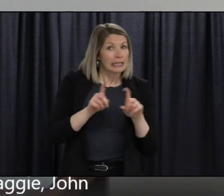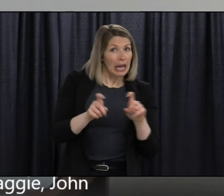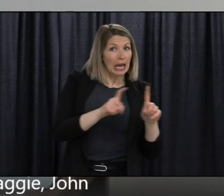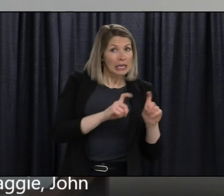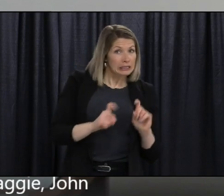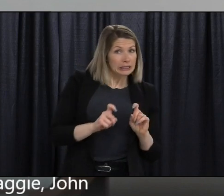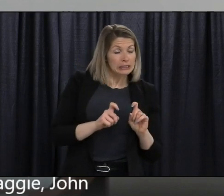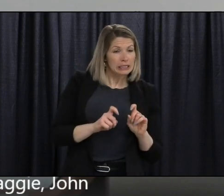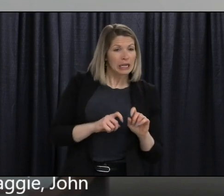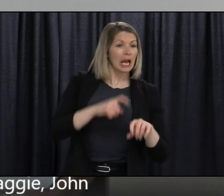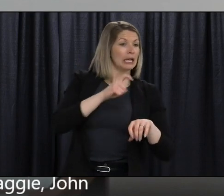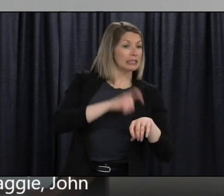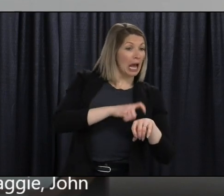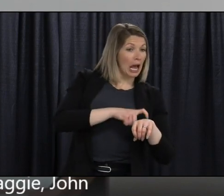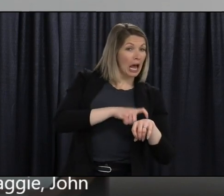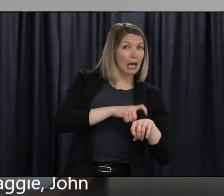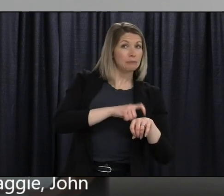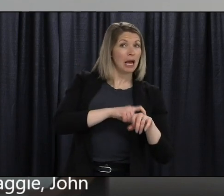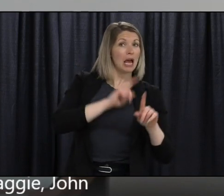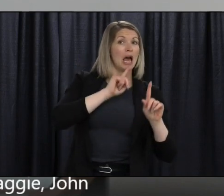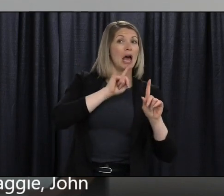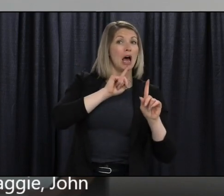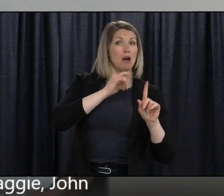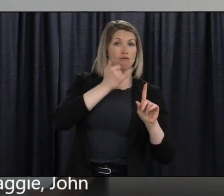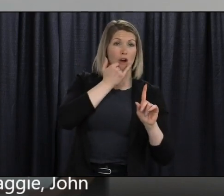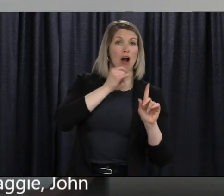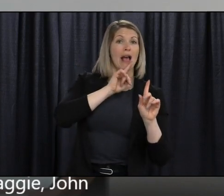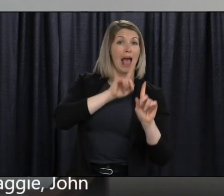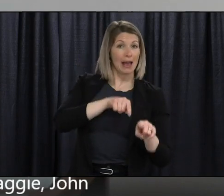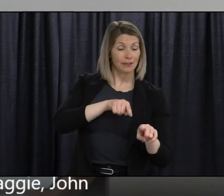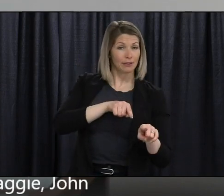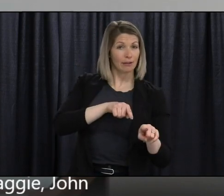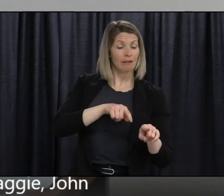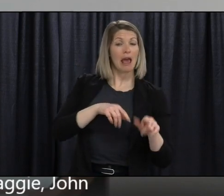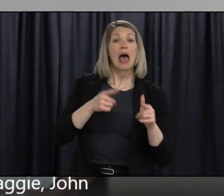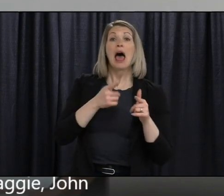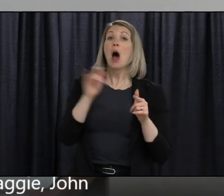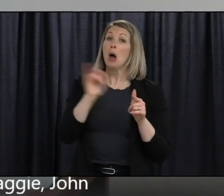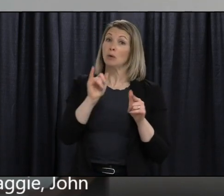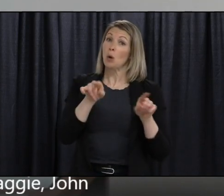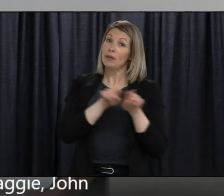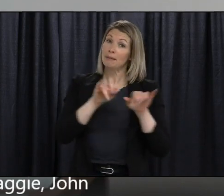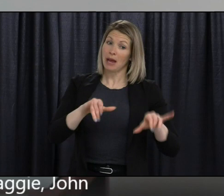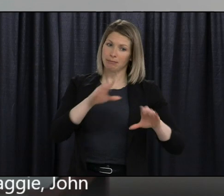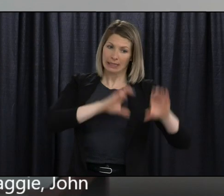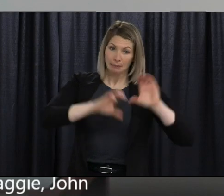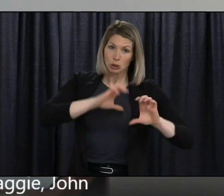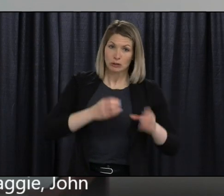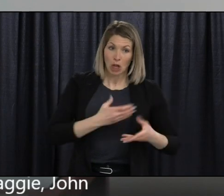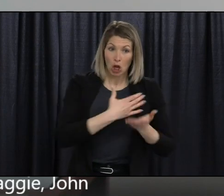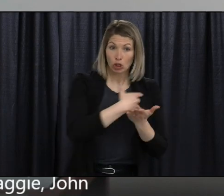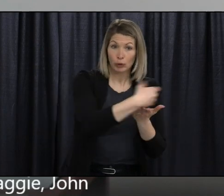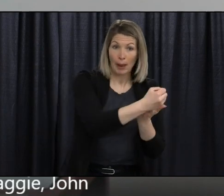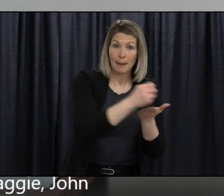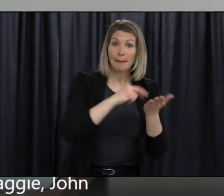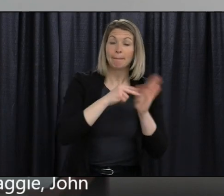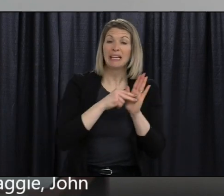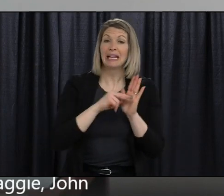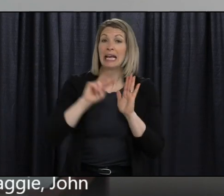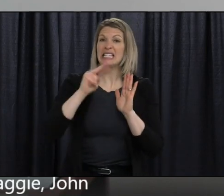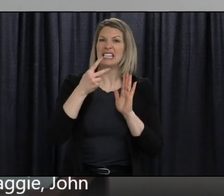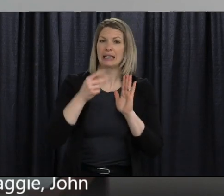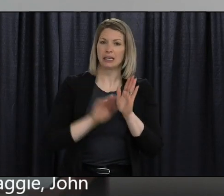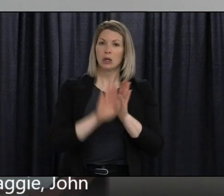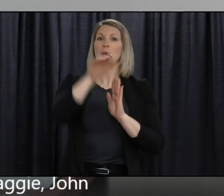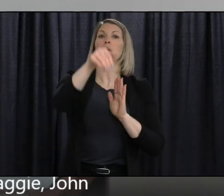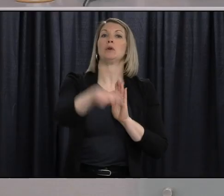of symptoms in a way that actually alters what we do for individuals and what care we provide. So,